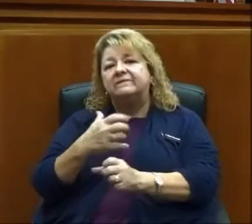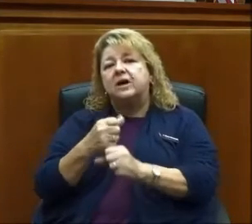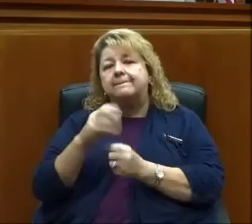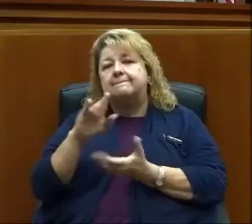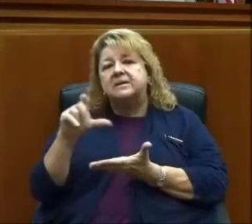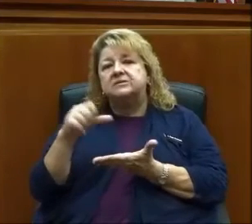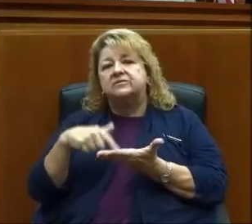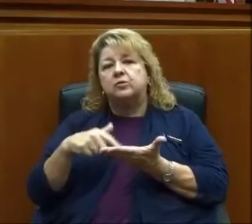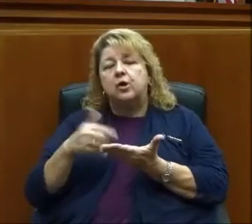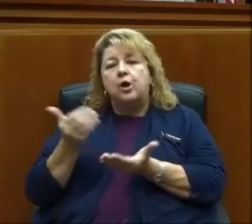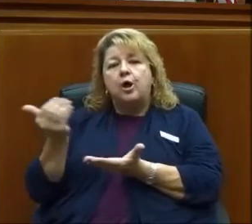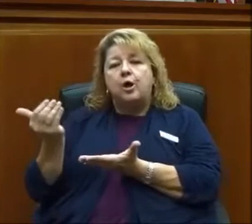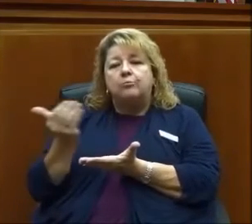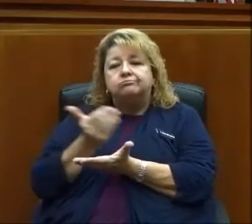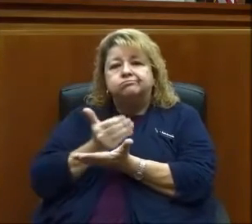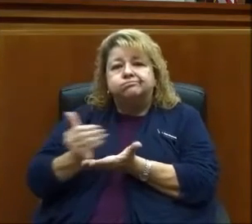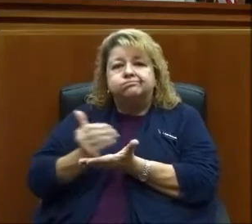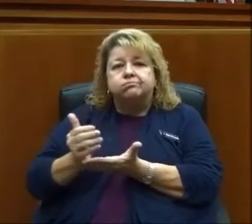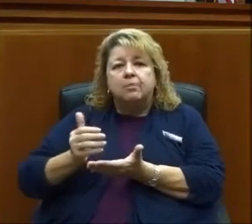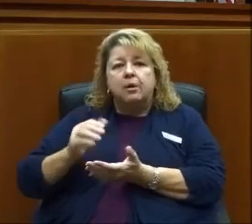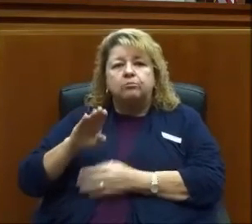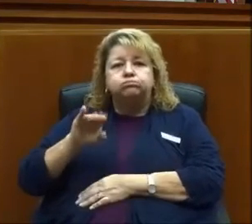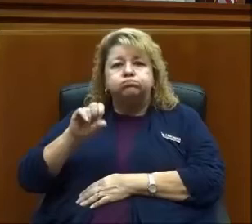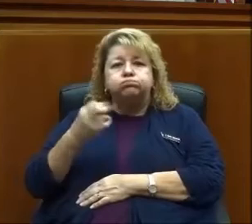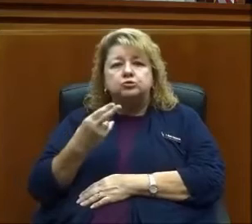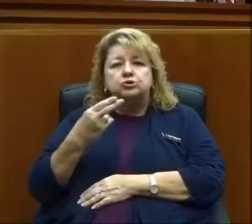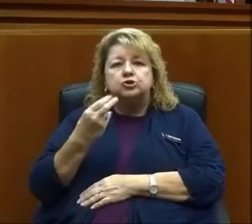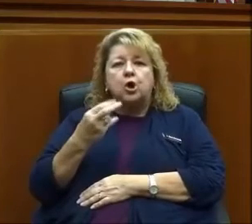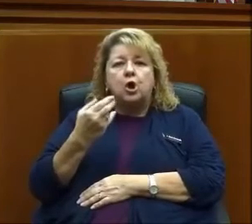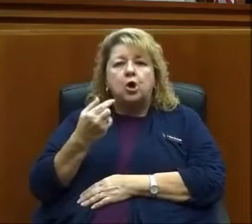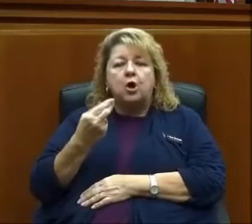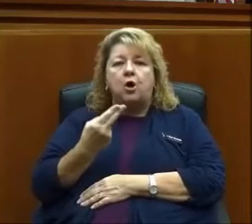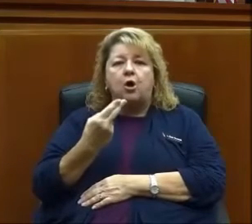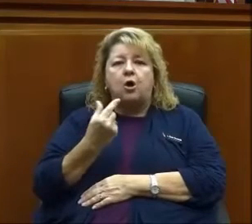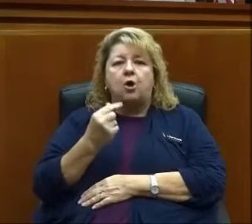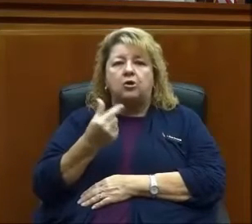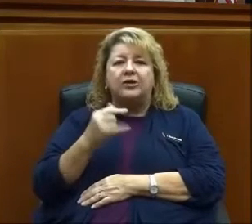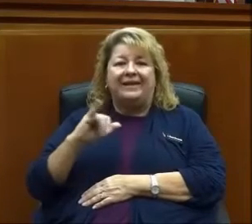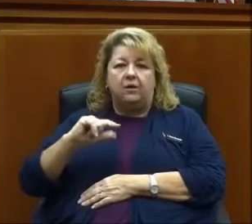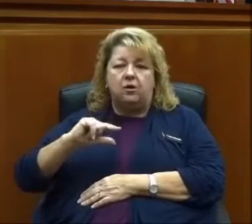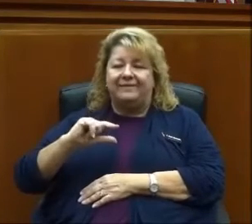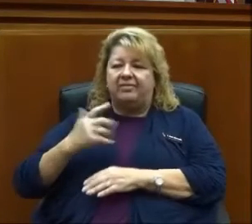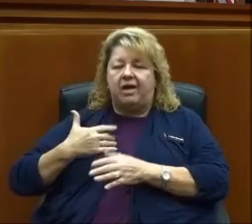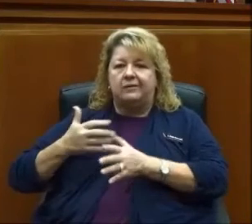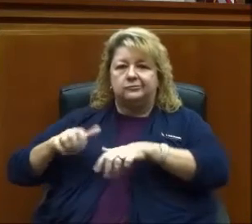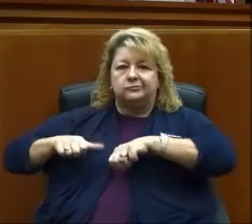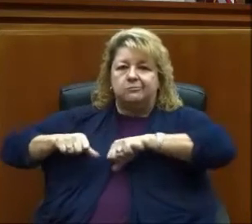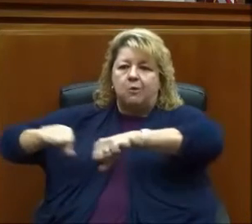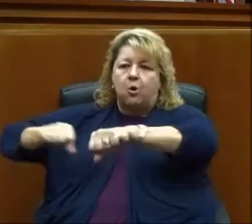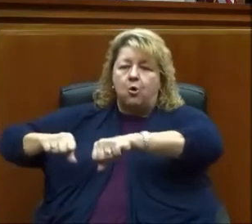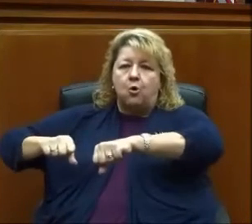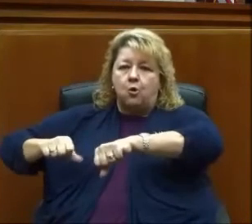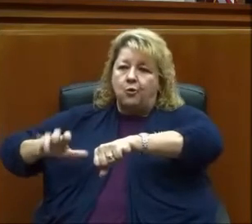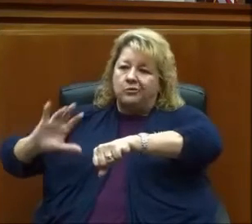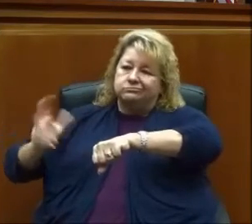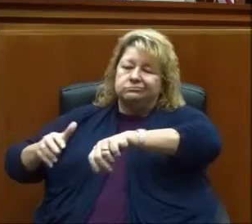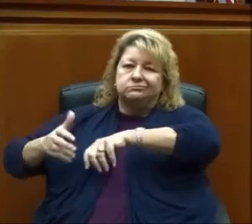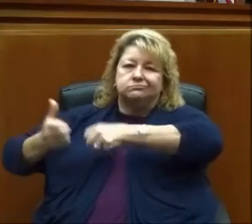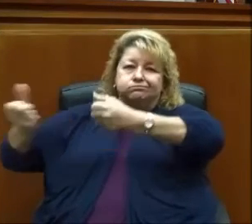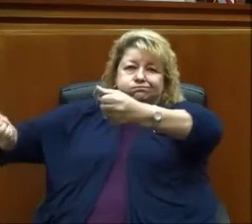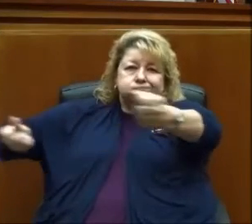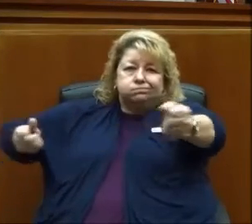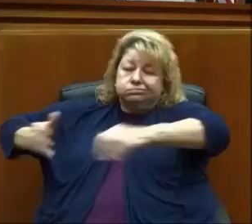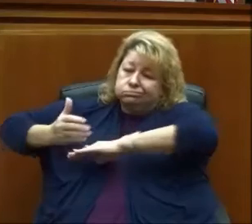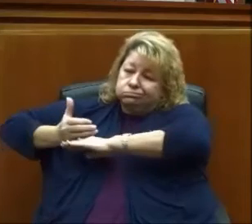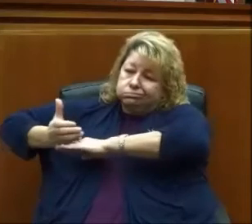for bush hogging and things like that over time. Well, Jefferson Parish has expressed an interest in